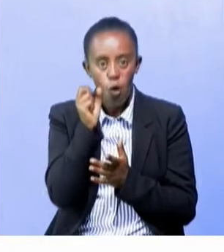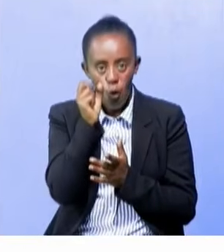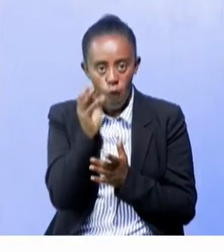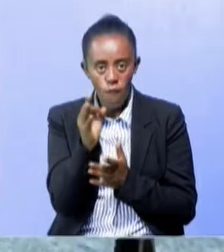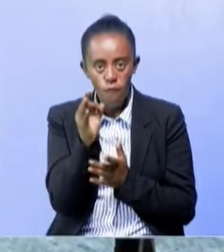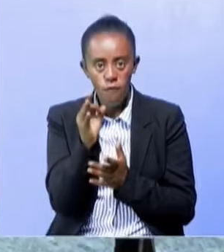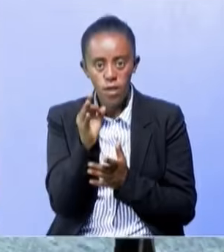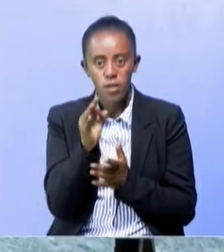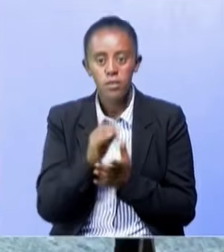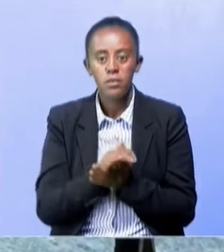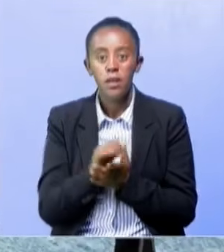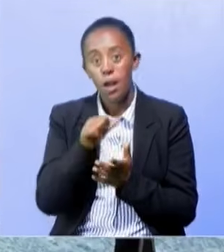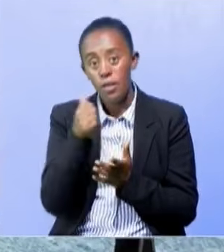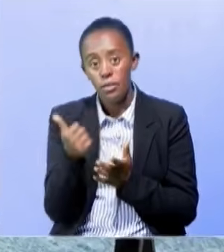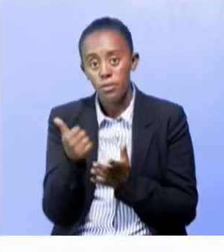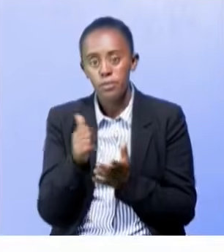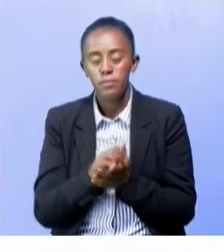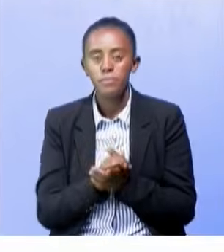another,